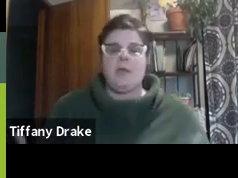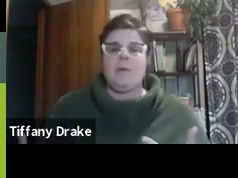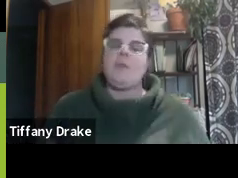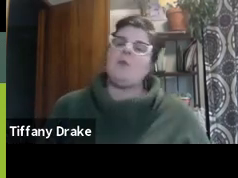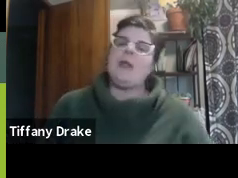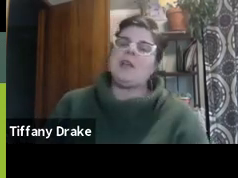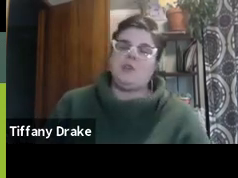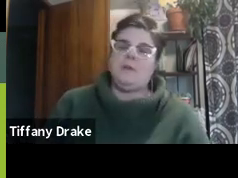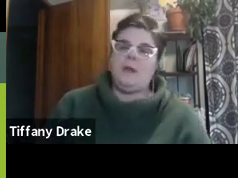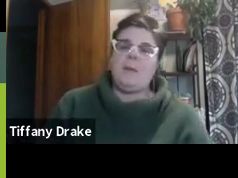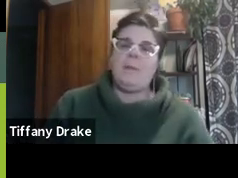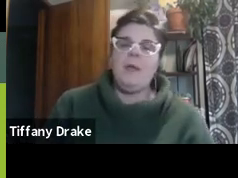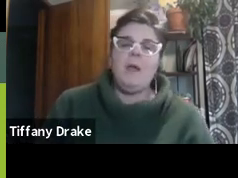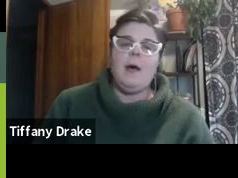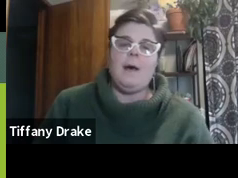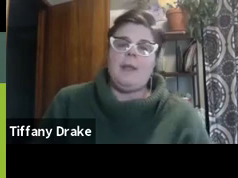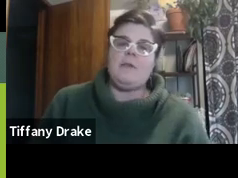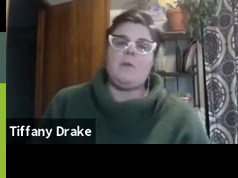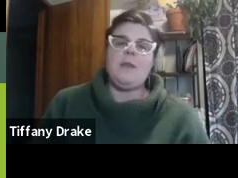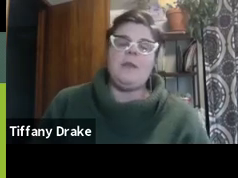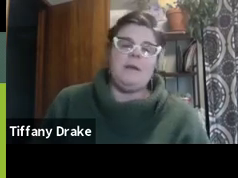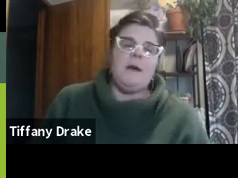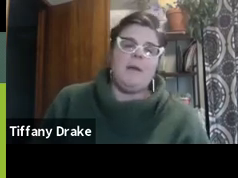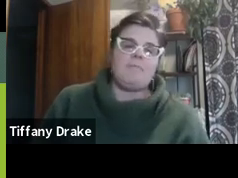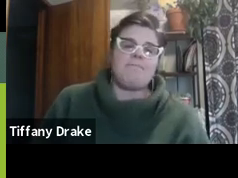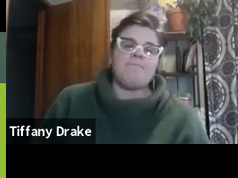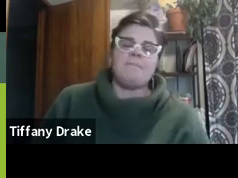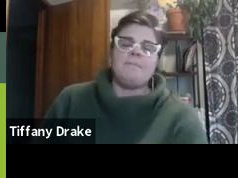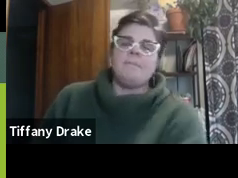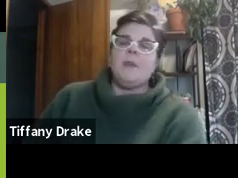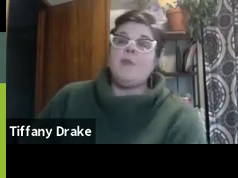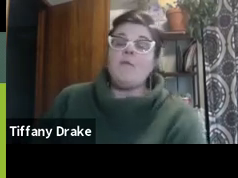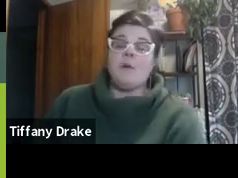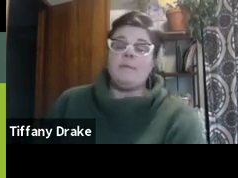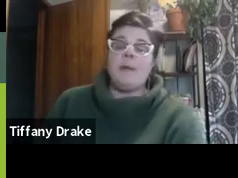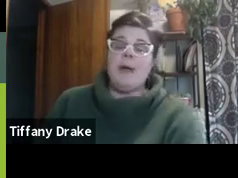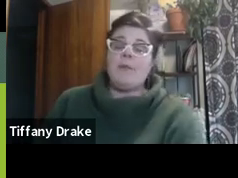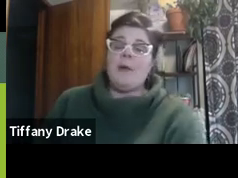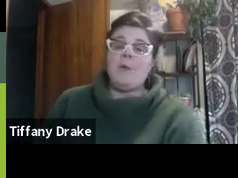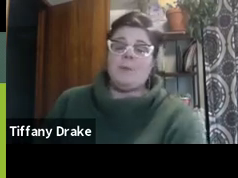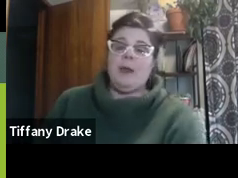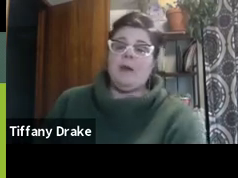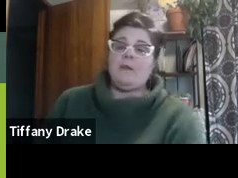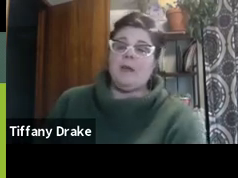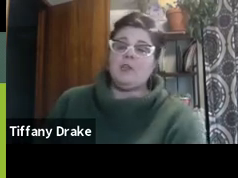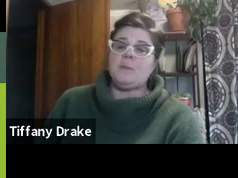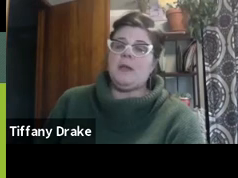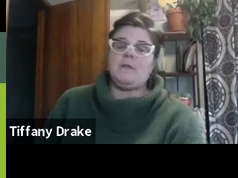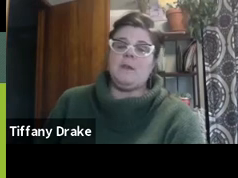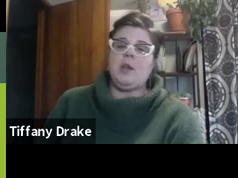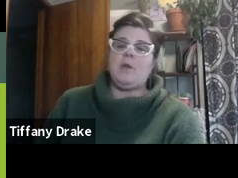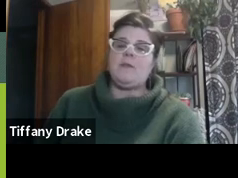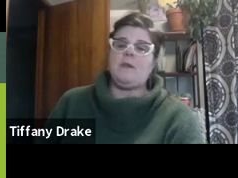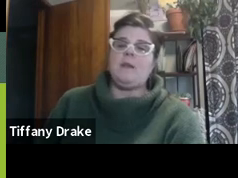trauma to come up, their reactions to come up. And so being thoughtful about that with parents, just